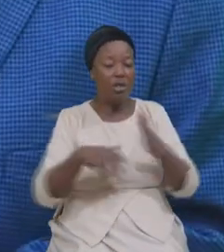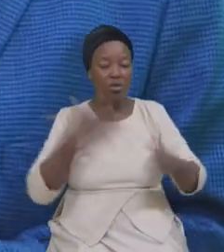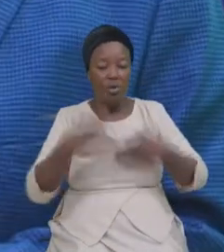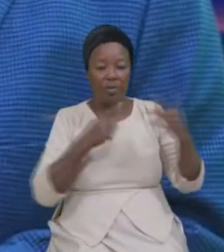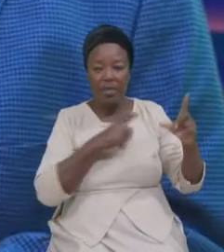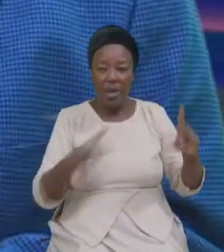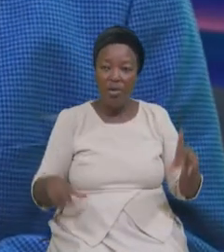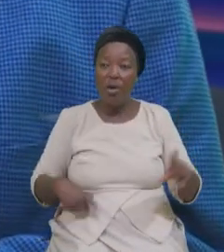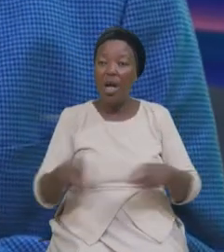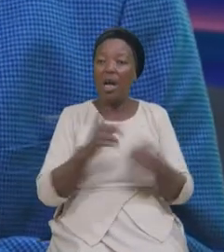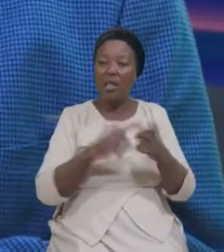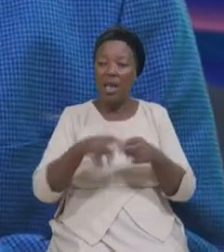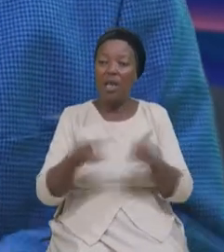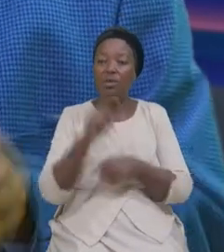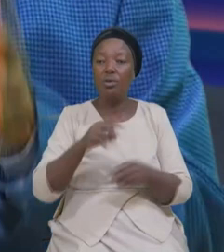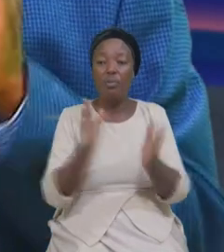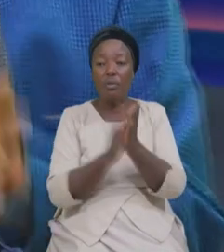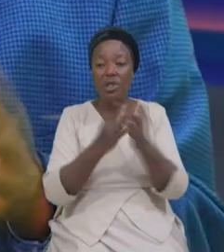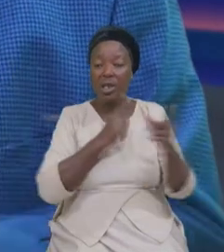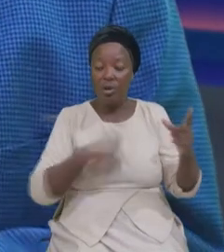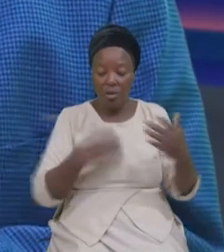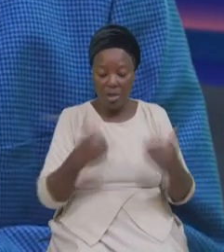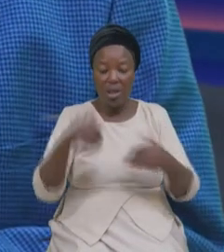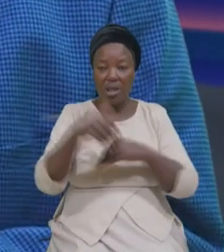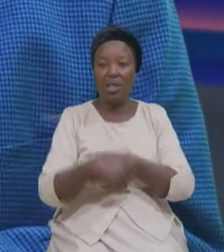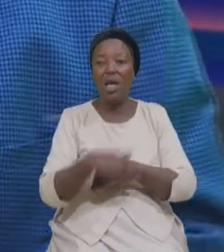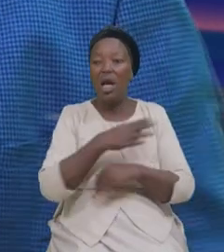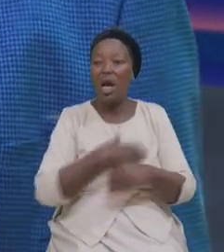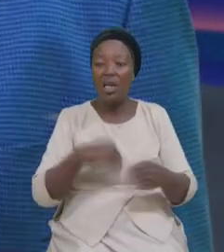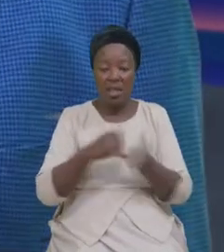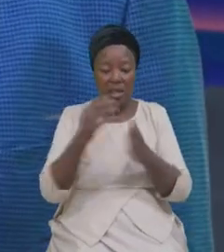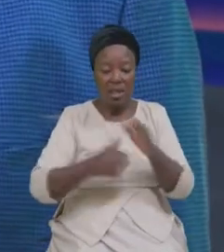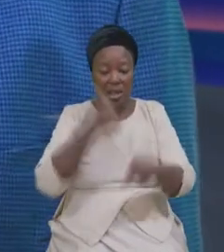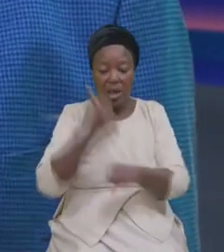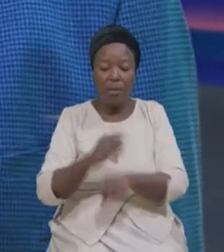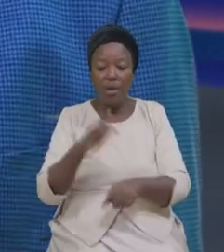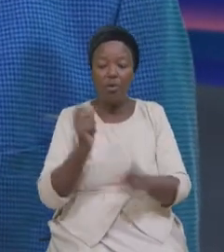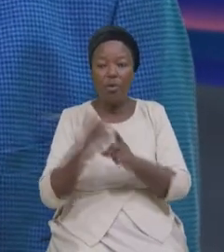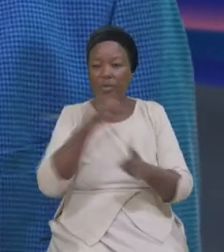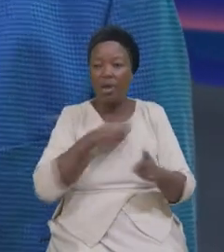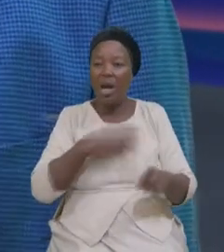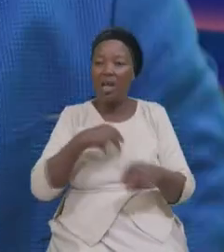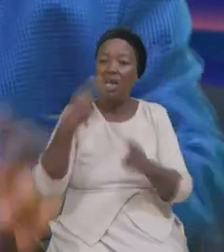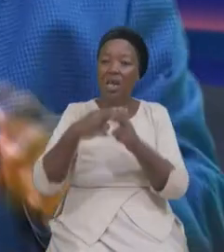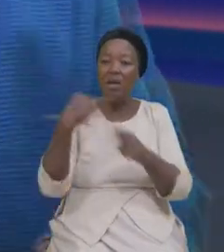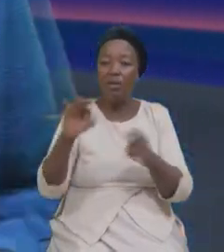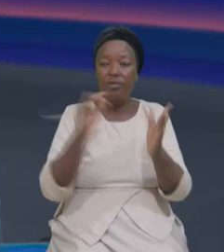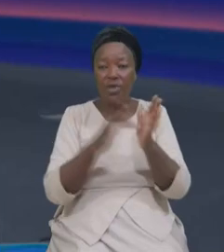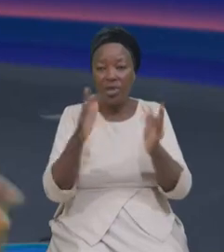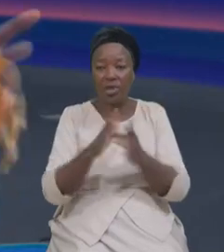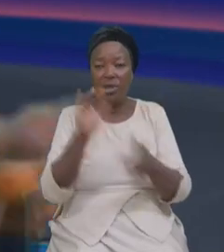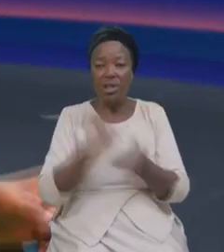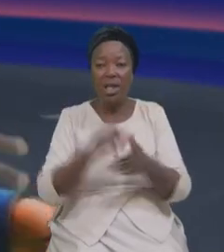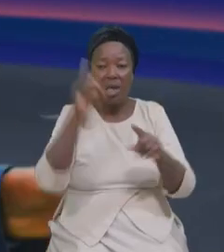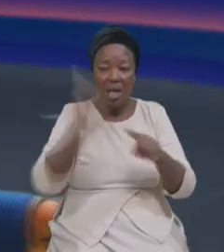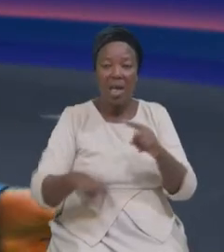thing as we have prayed for tonight. And is confirmed by the word of God and the name of Jesus that cannot fail.